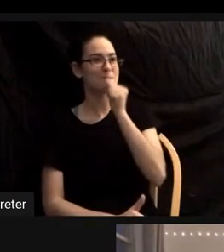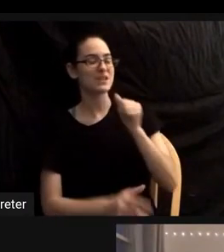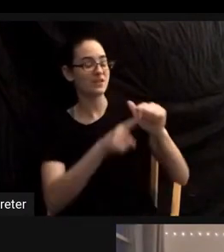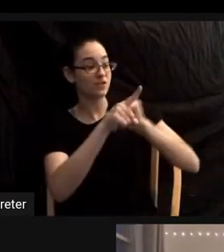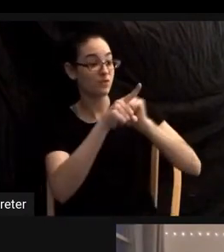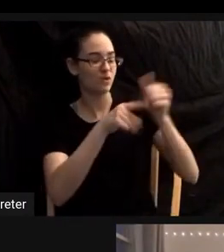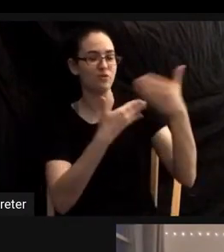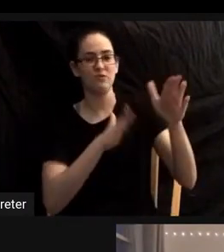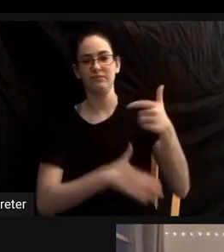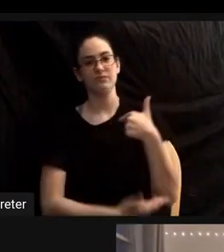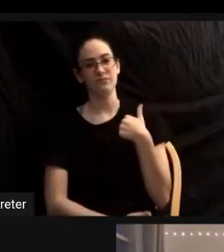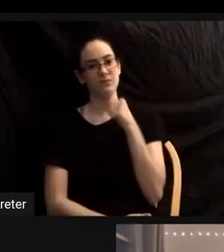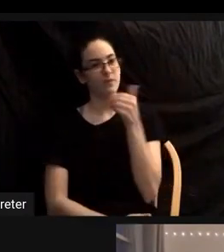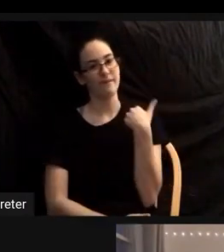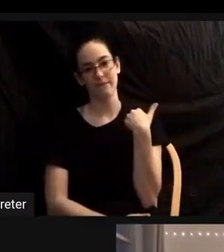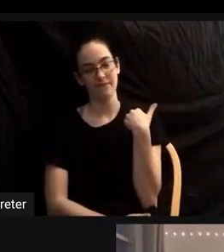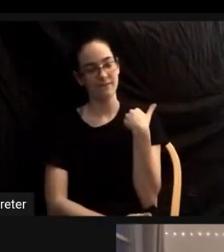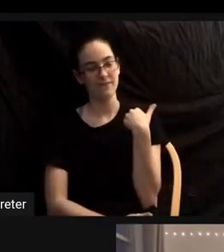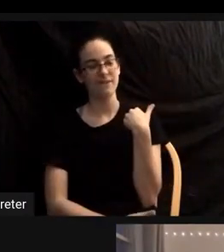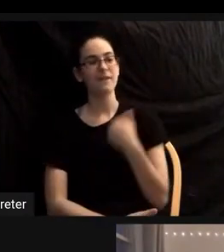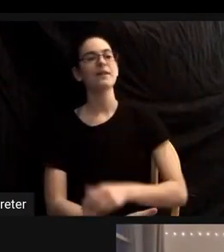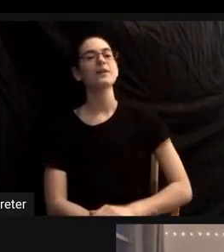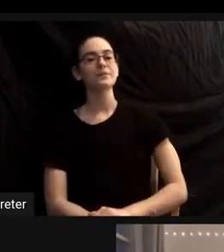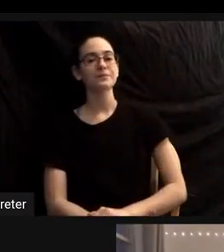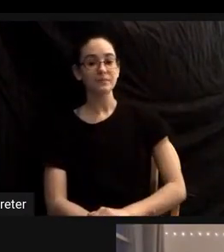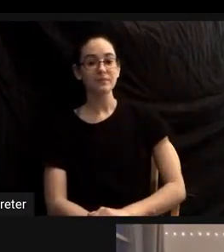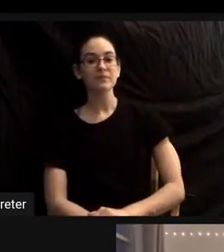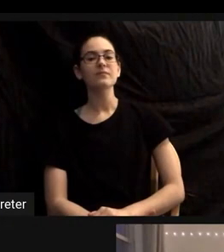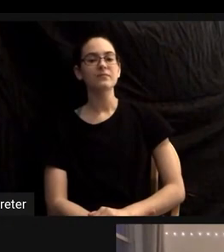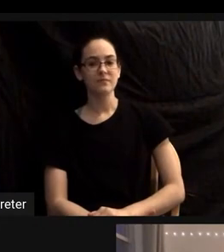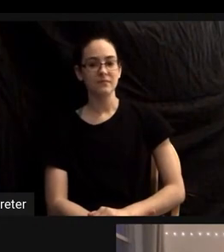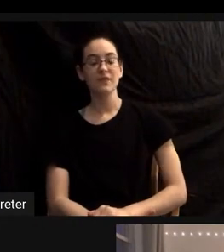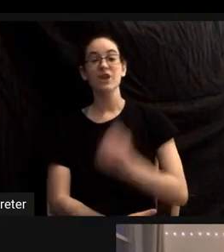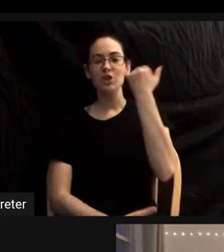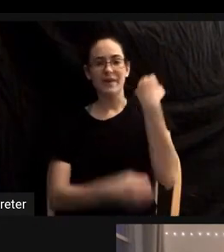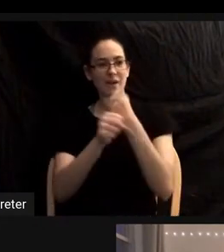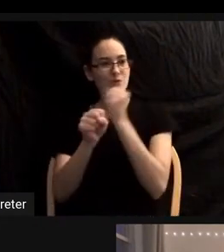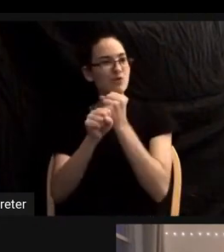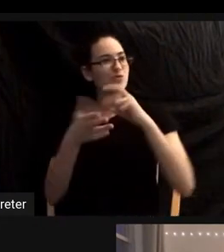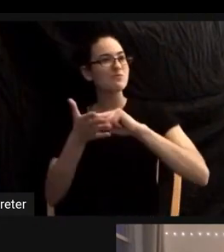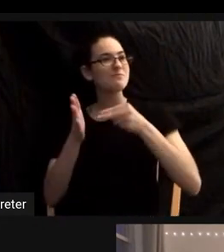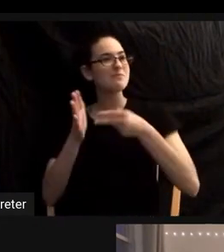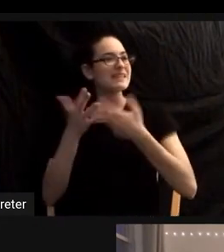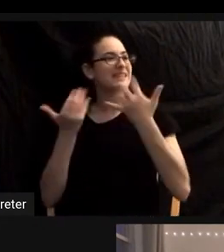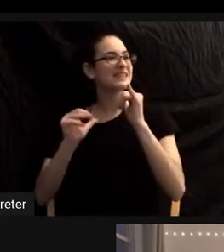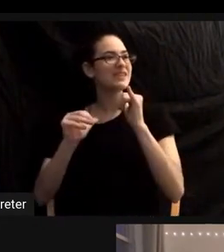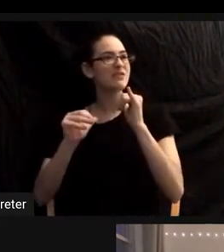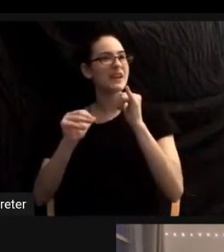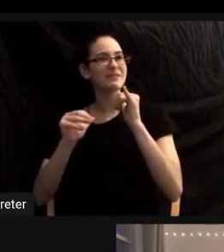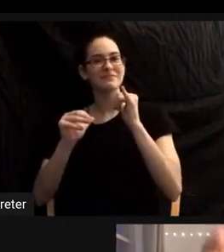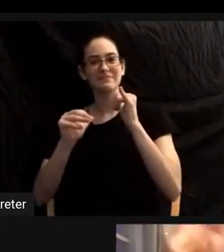rehearsal room. And producing was like, oh, I could still tell people what to do, but not be in the